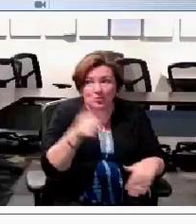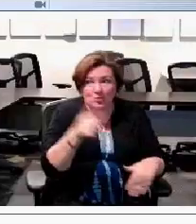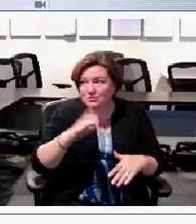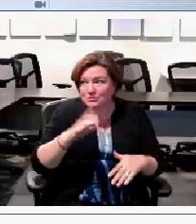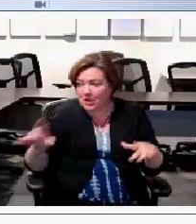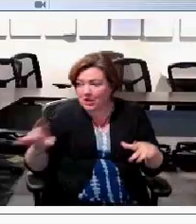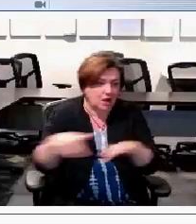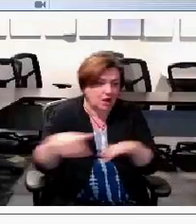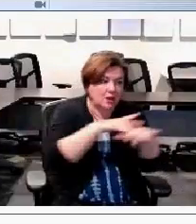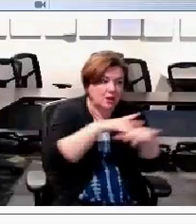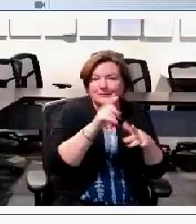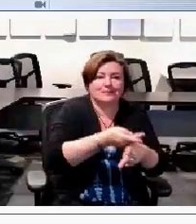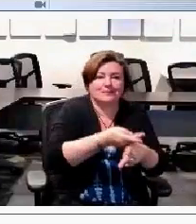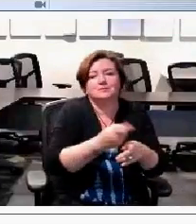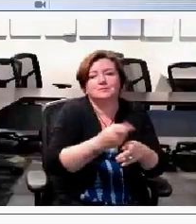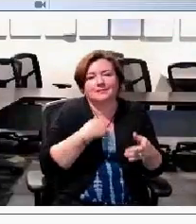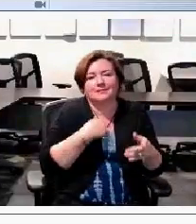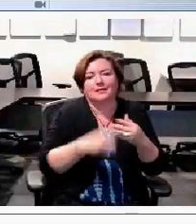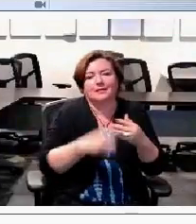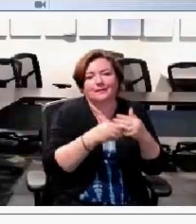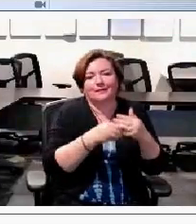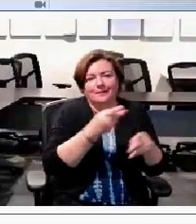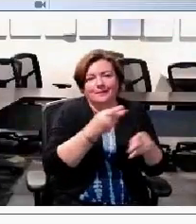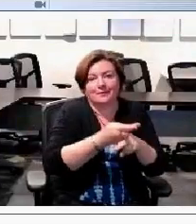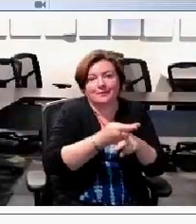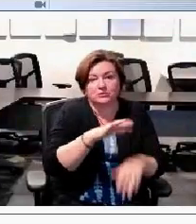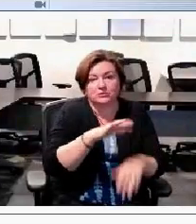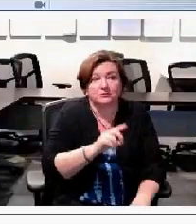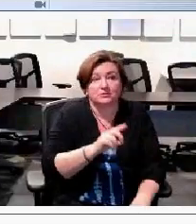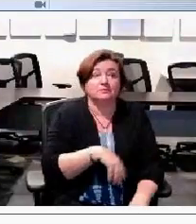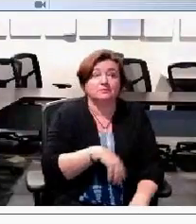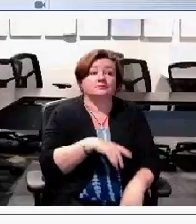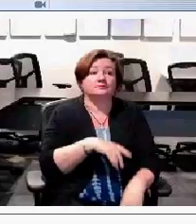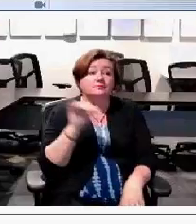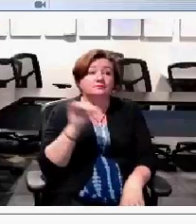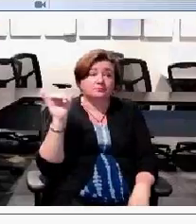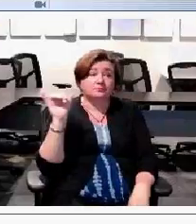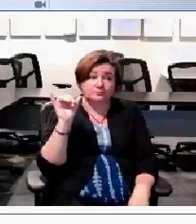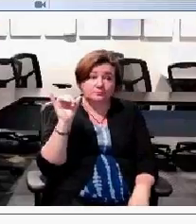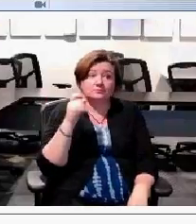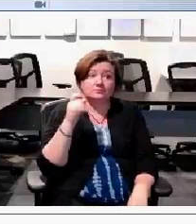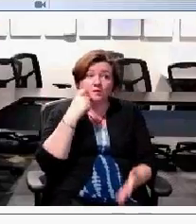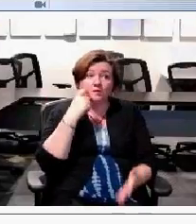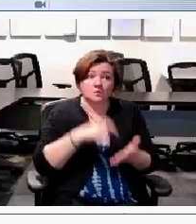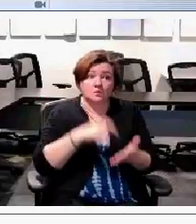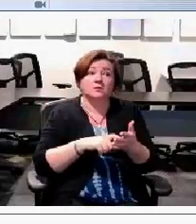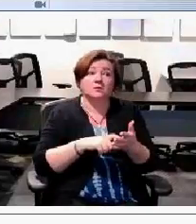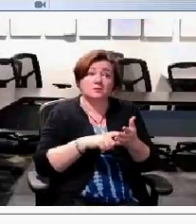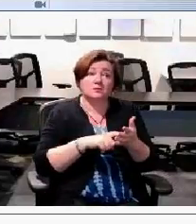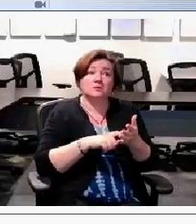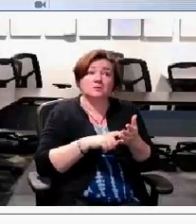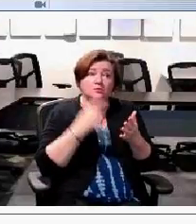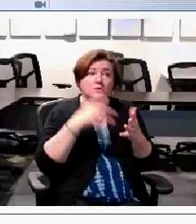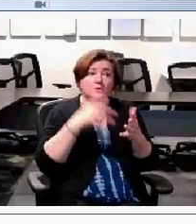needs to be cared for. These services have really grown. We do offer developmental